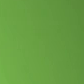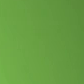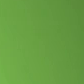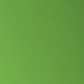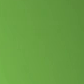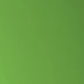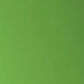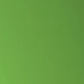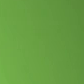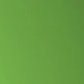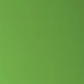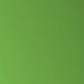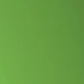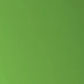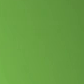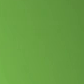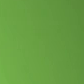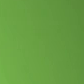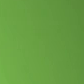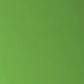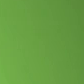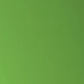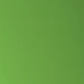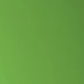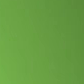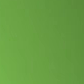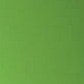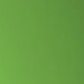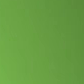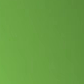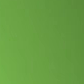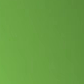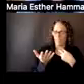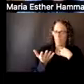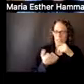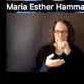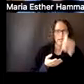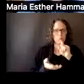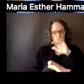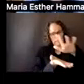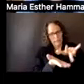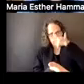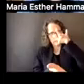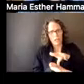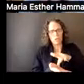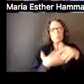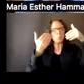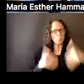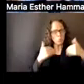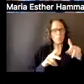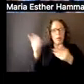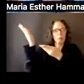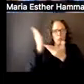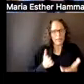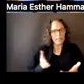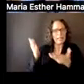had started to abolish slavery, as I mentioned, but slaveholders were bringing in enslaved persons illegally and extralegally. And so